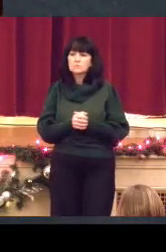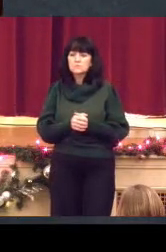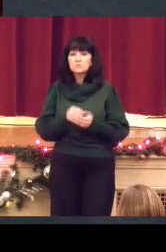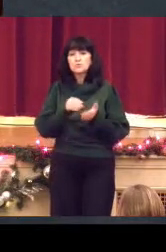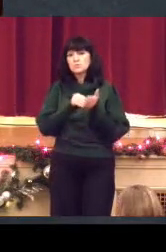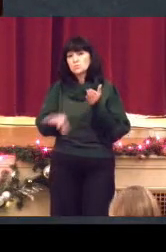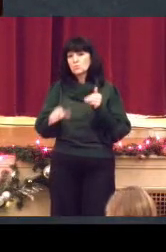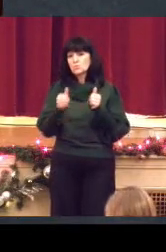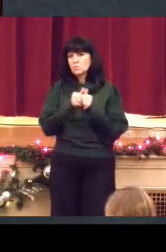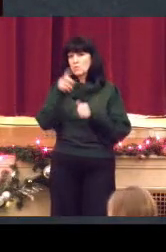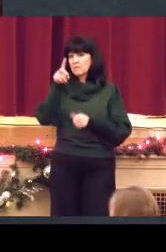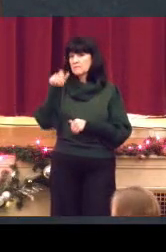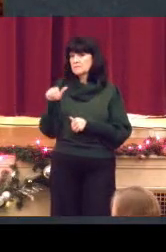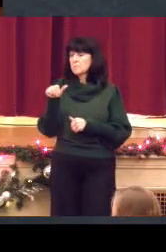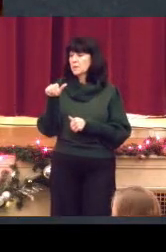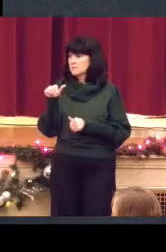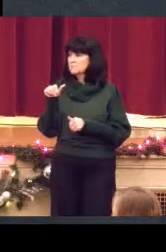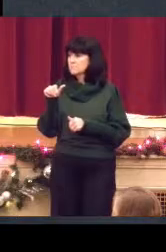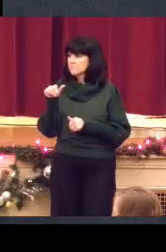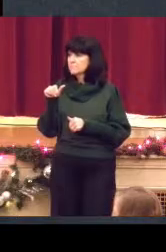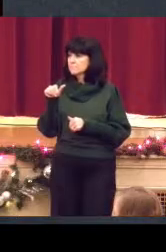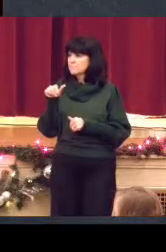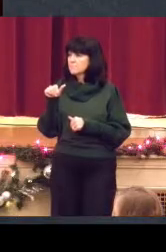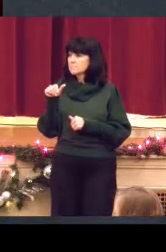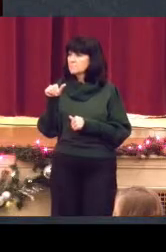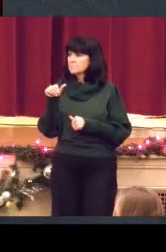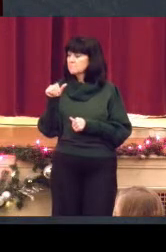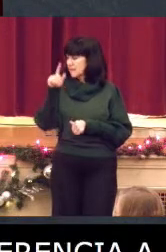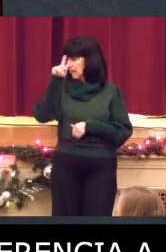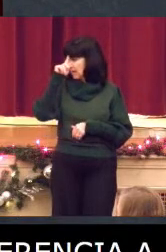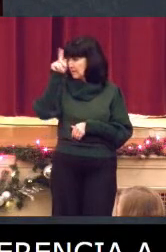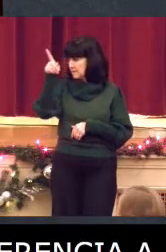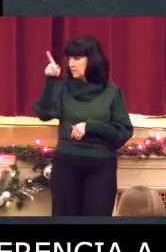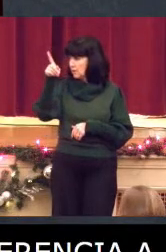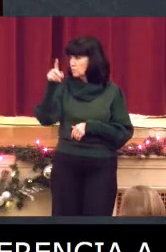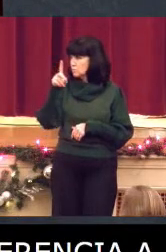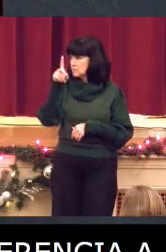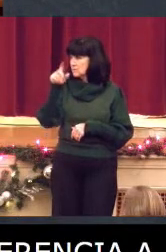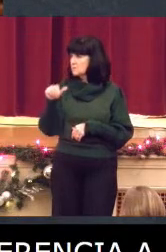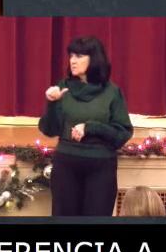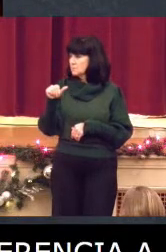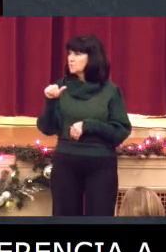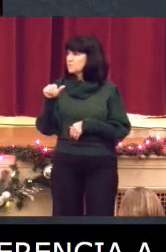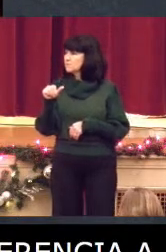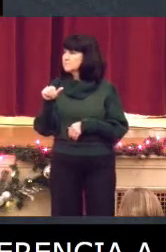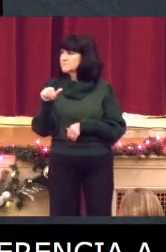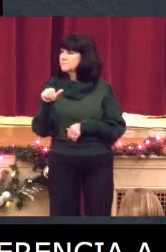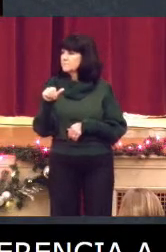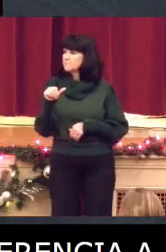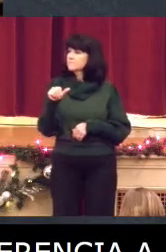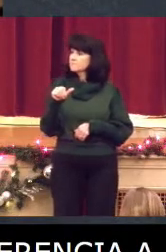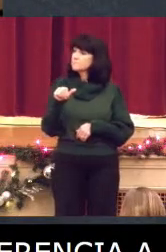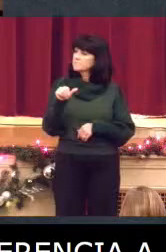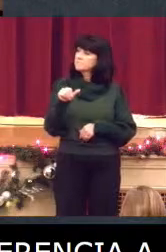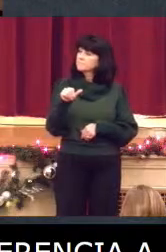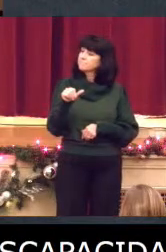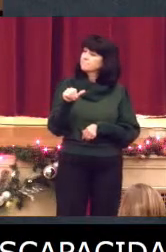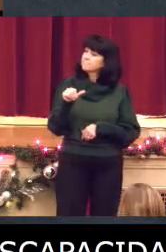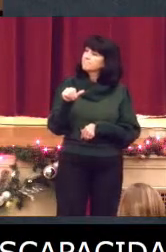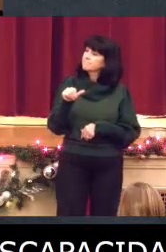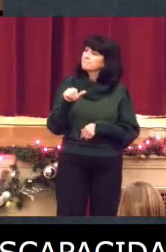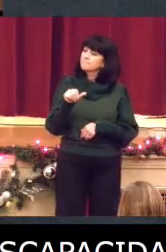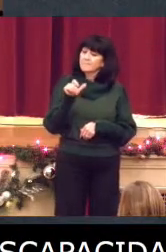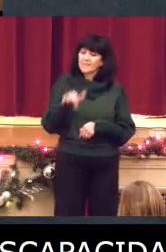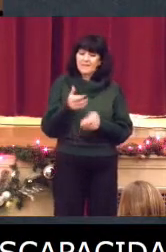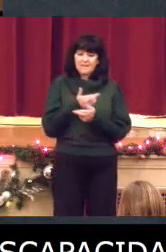disabilities or intellectual disabilities. They have resources that are built